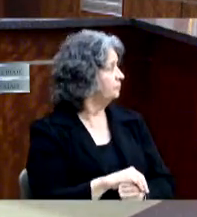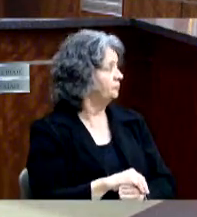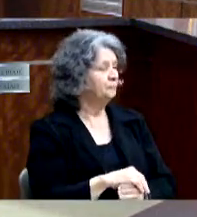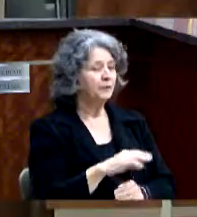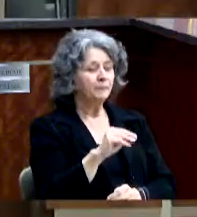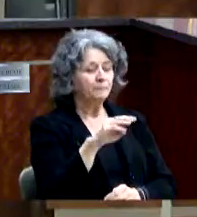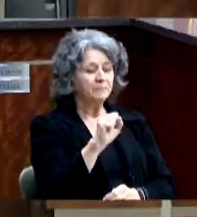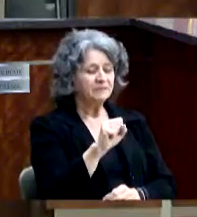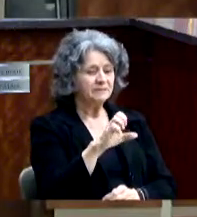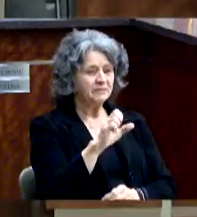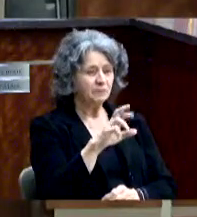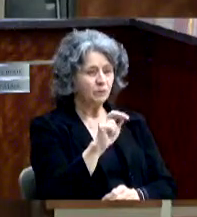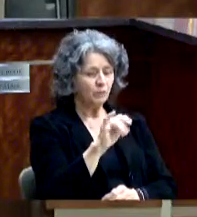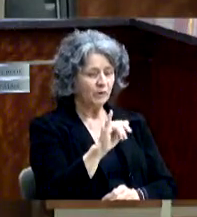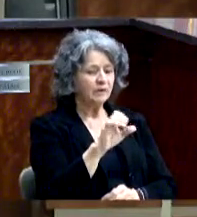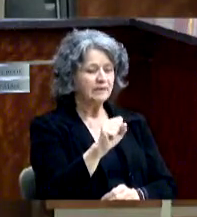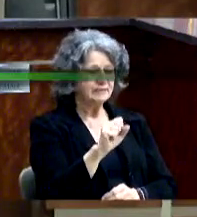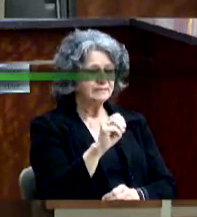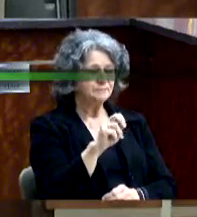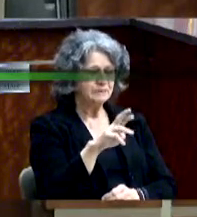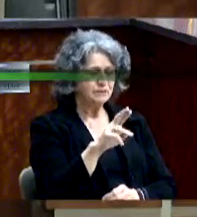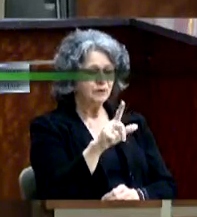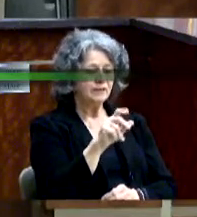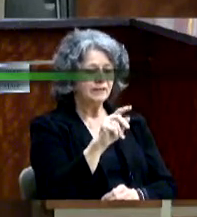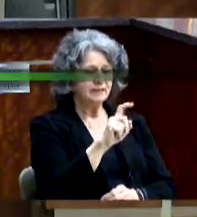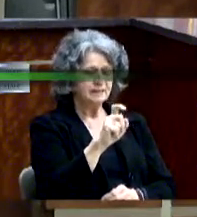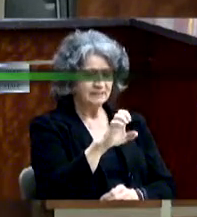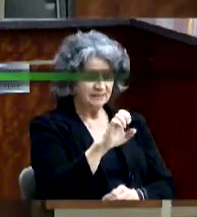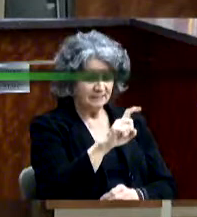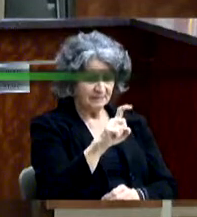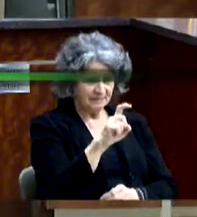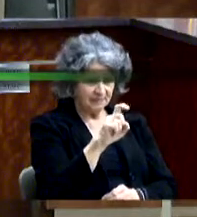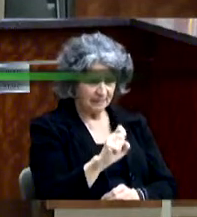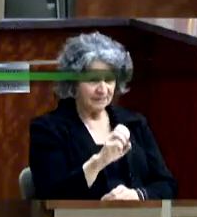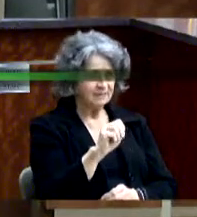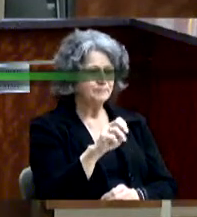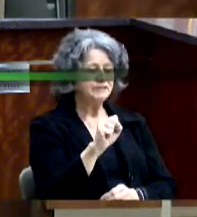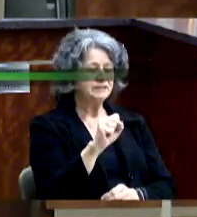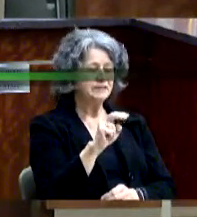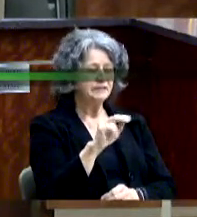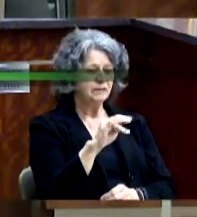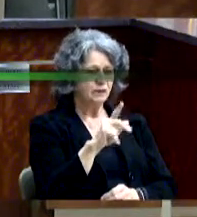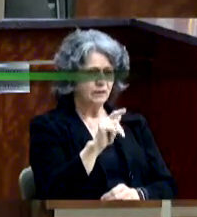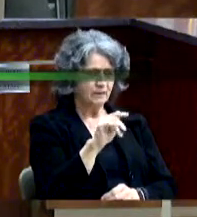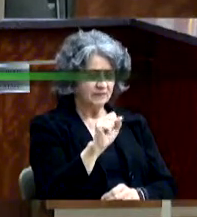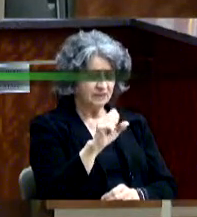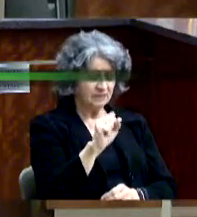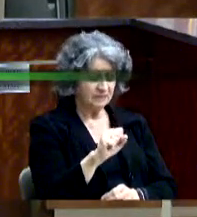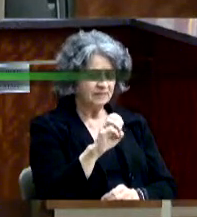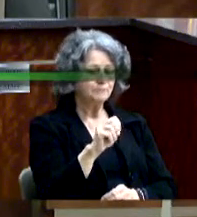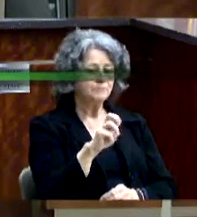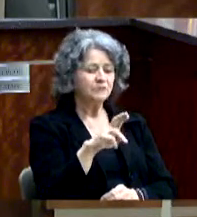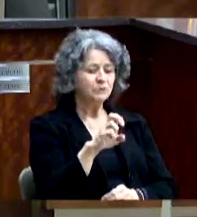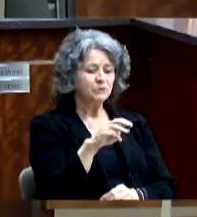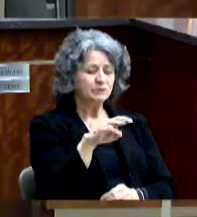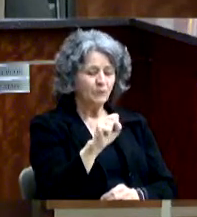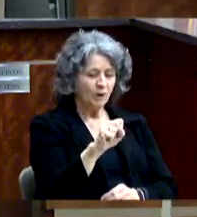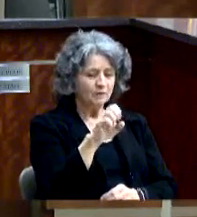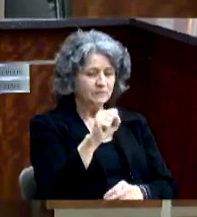Ms. Crary? Yes. Mr. Les? Yes. Ms. Nicholas? Yes. Mr. Smalls? Vote yes. President Ricks?